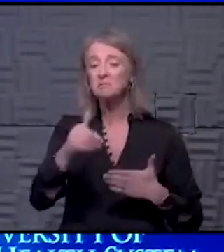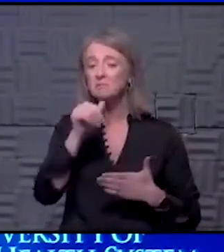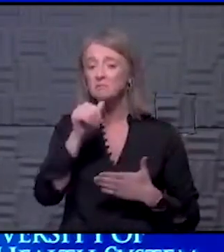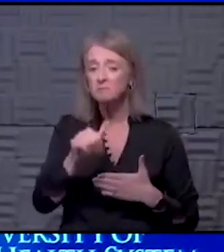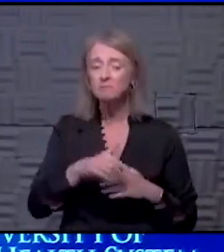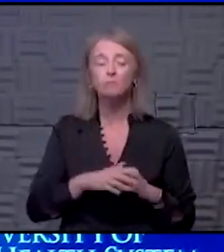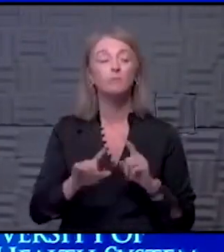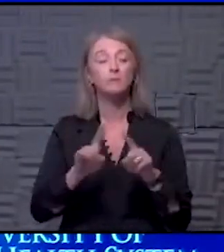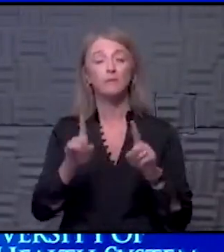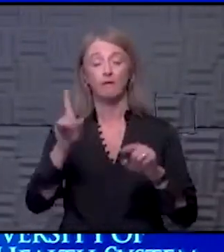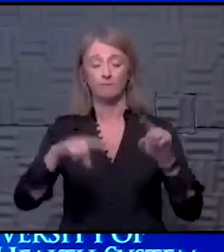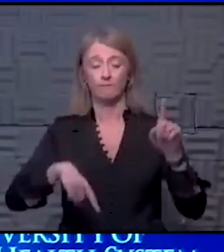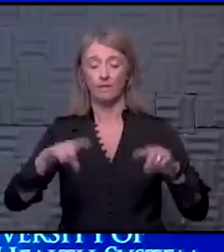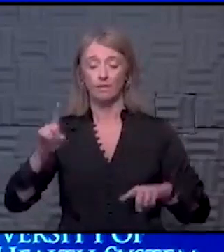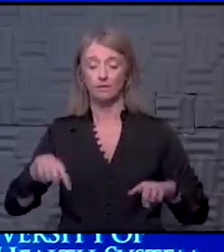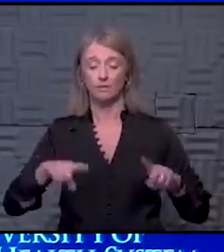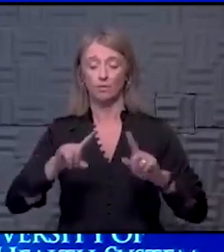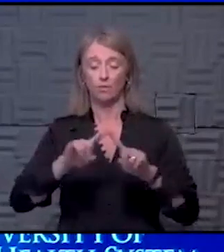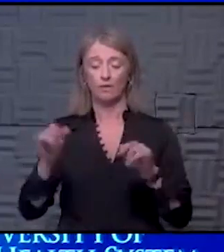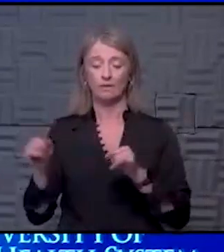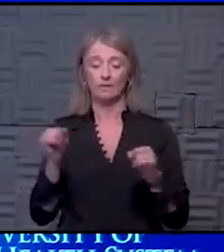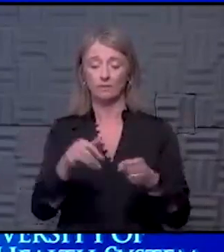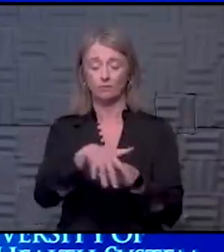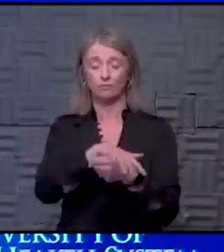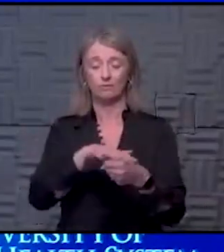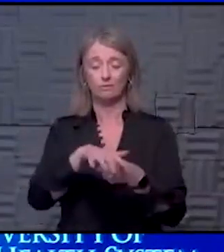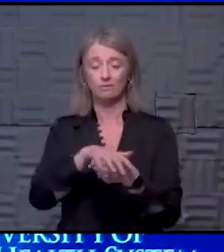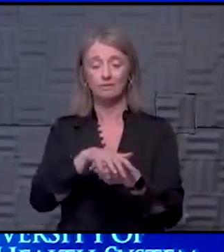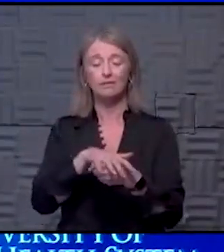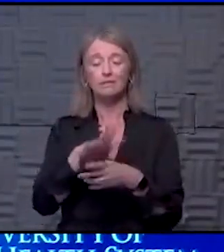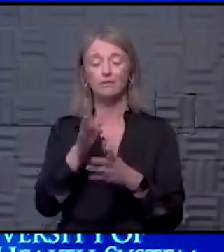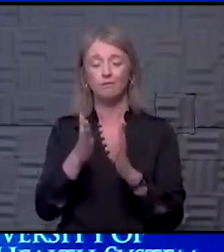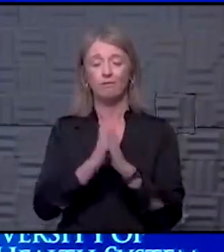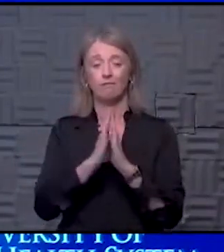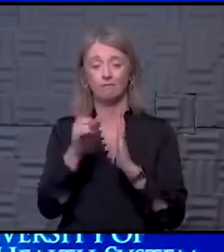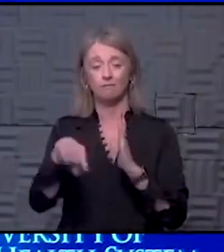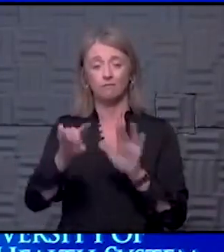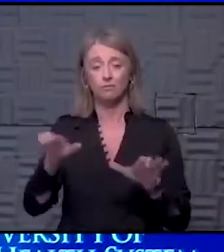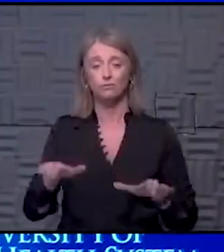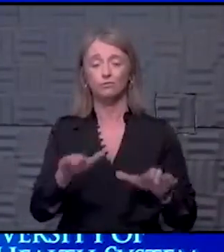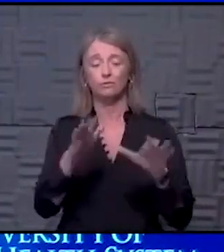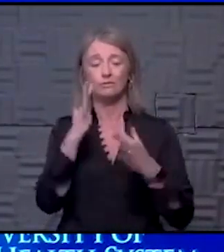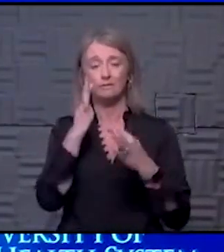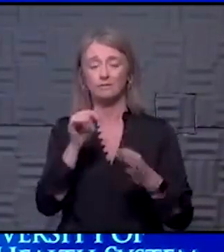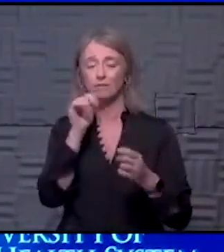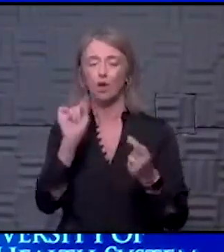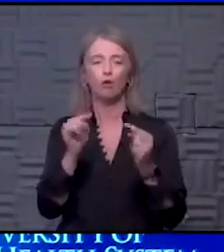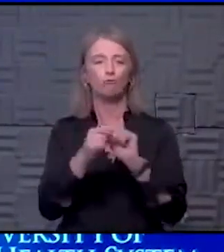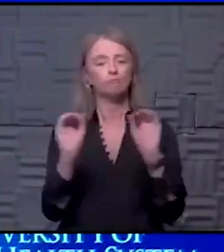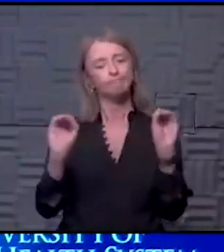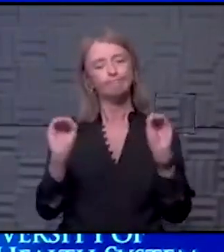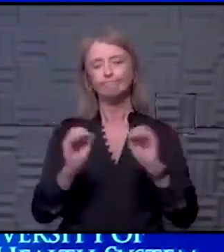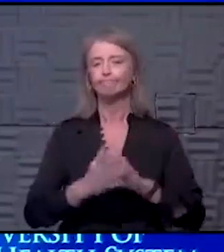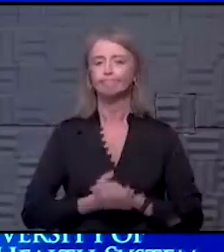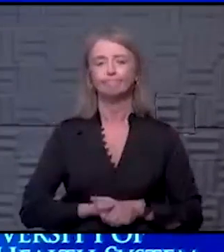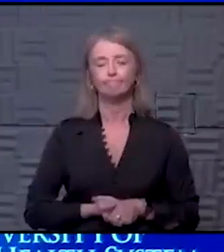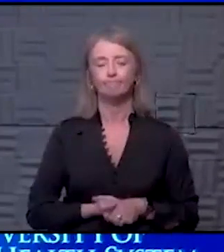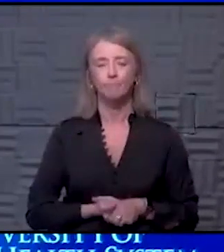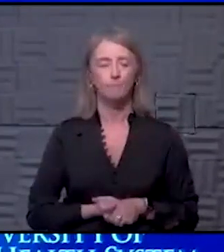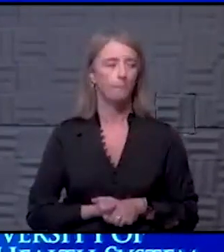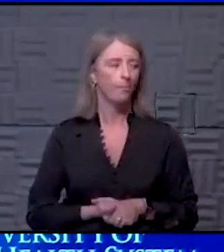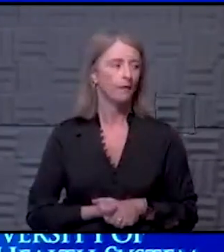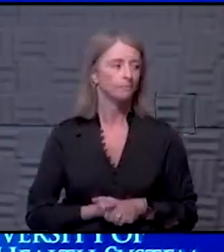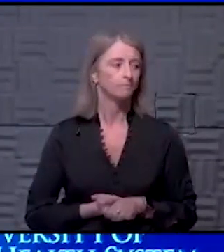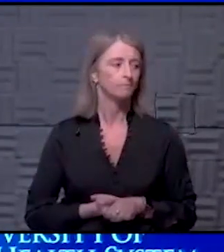be some variation in what individual jurisdictions are asking, it definitely doesn't hurt anything.